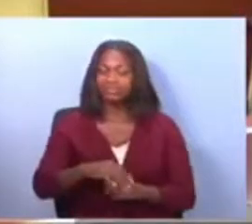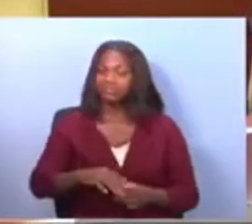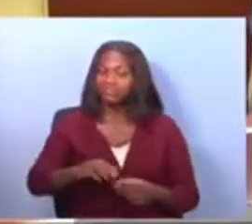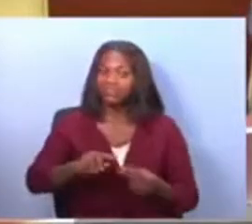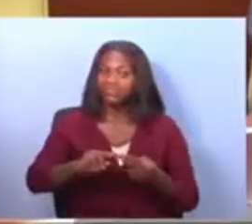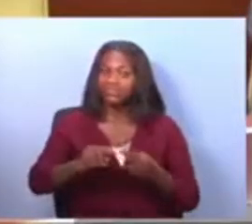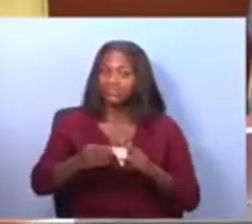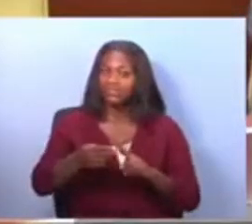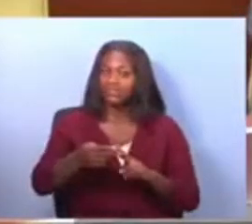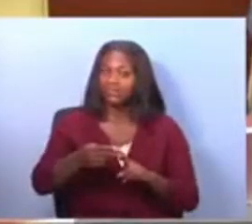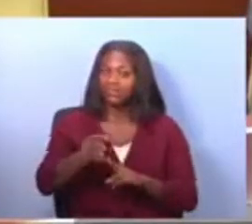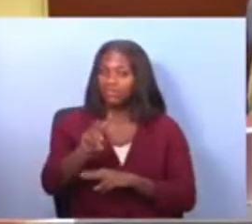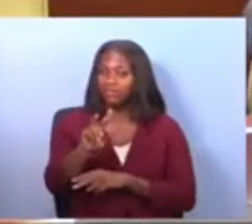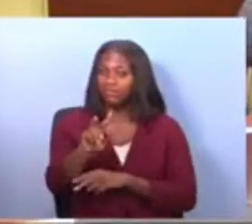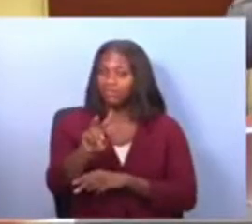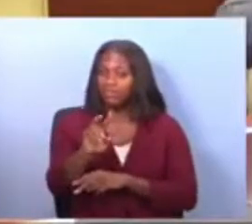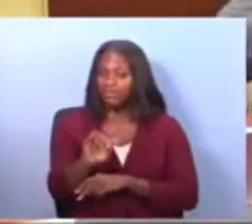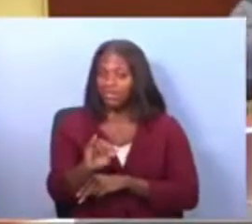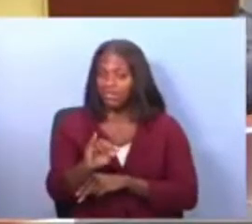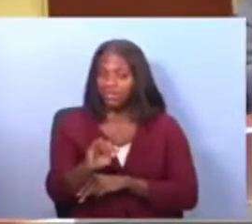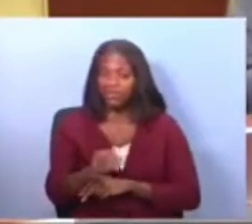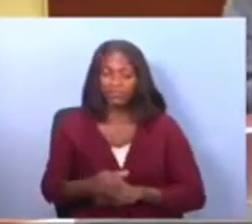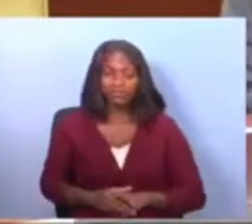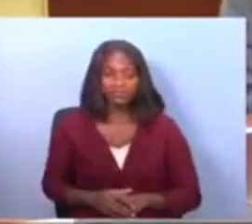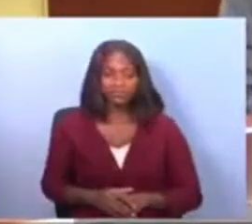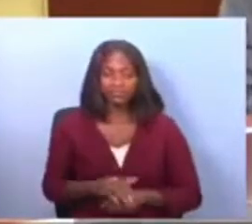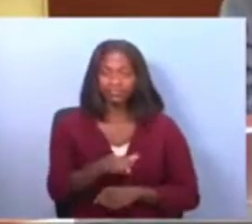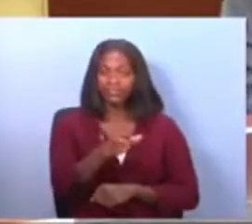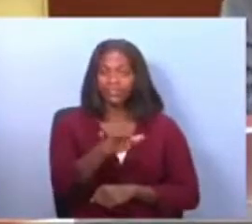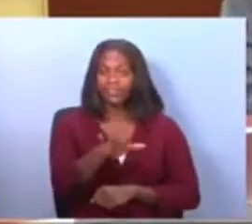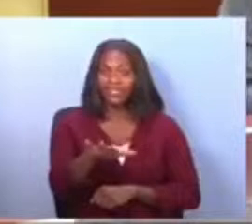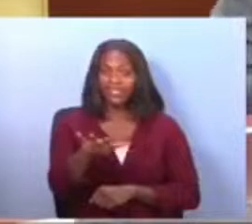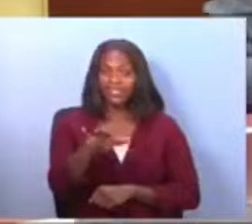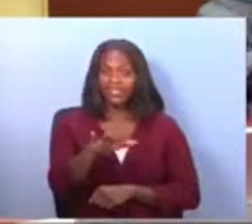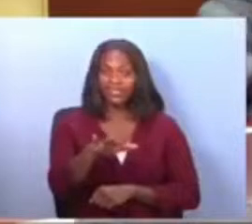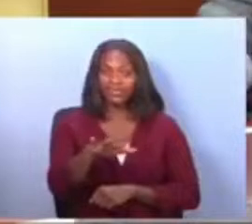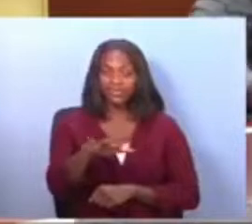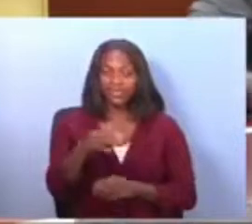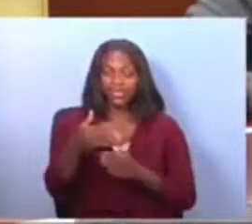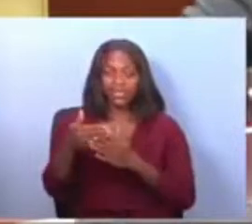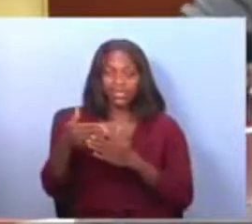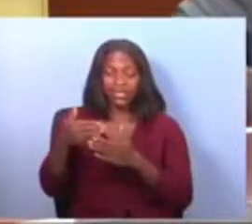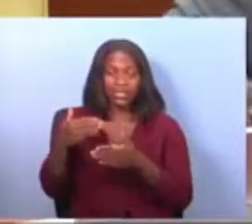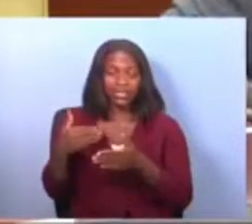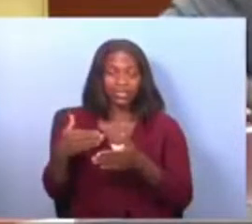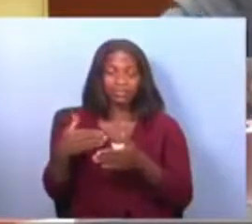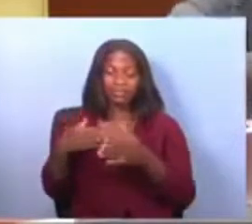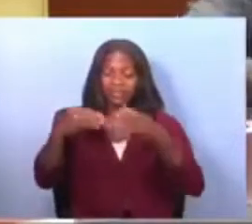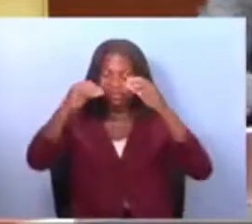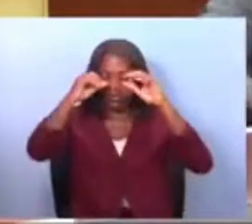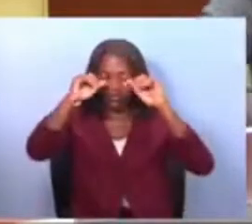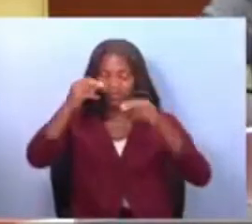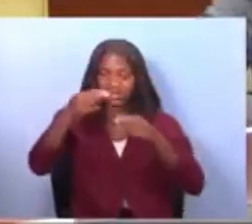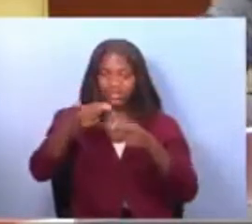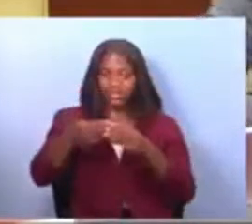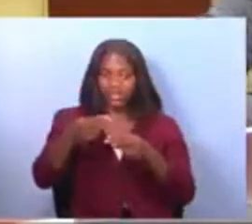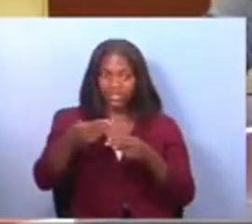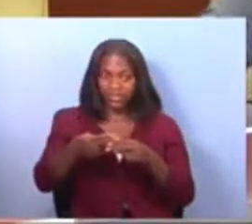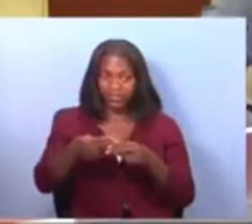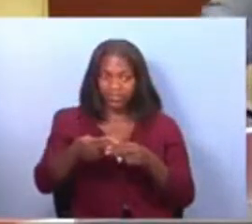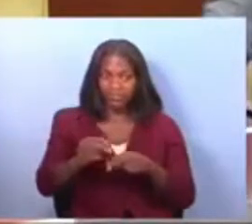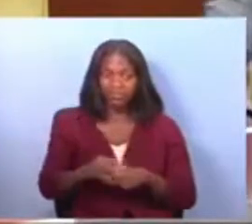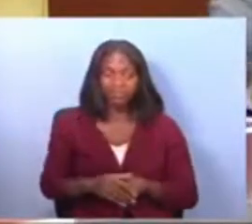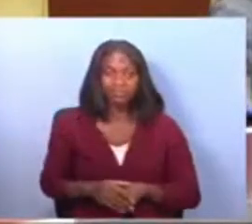item VI, the spelling of former president's name. His Dankwa has no